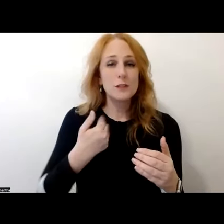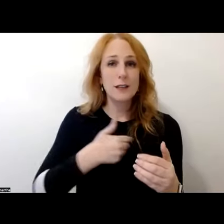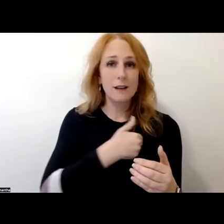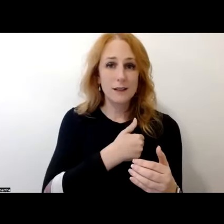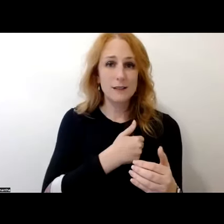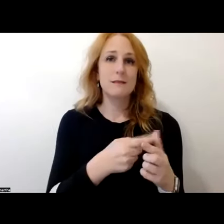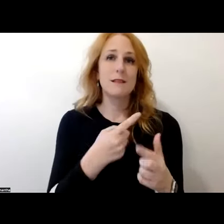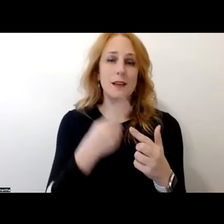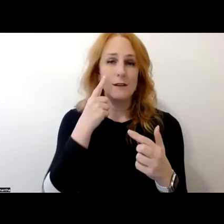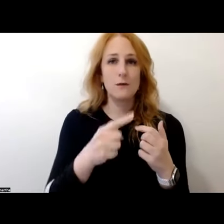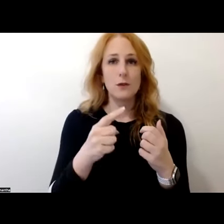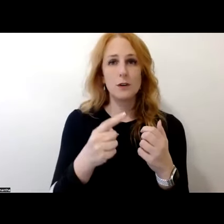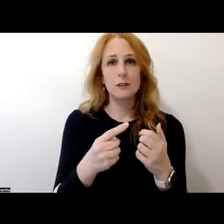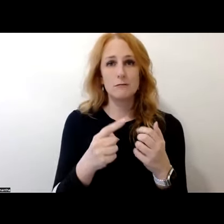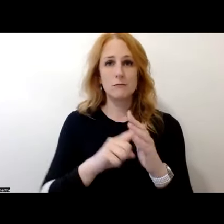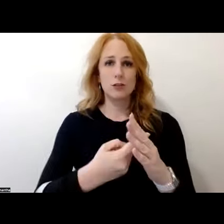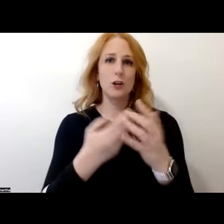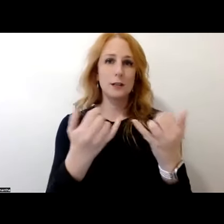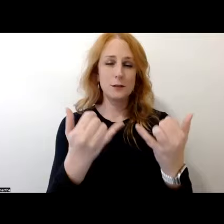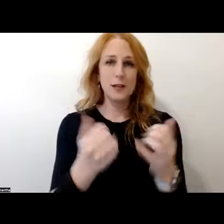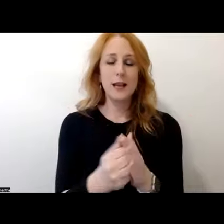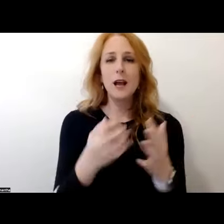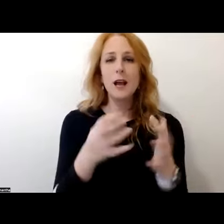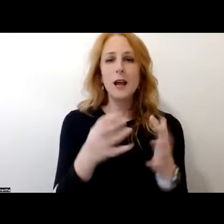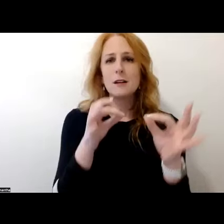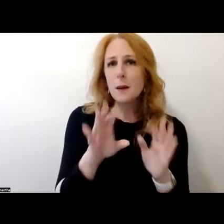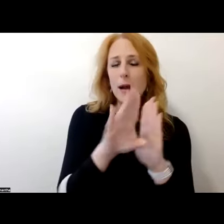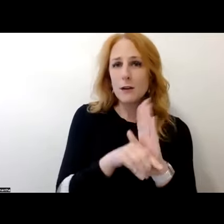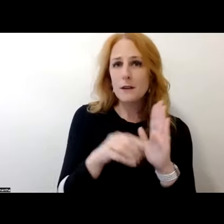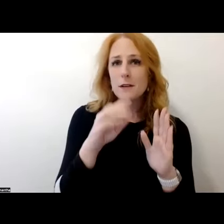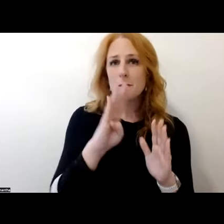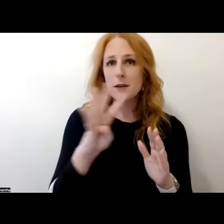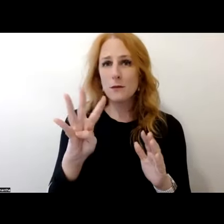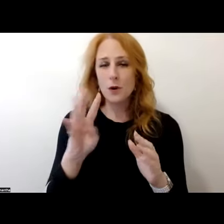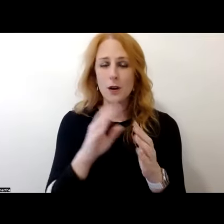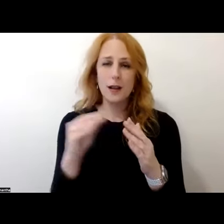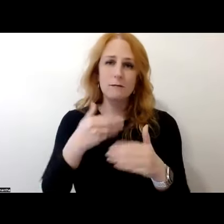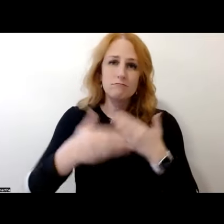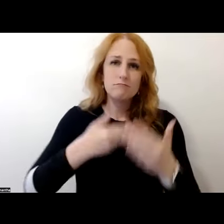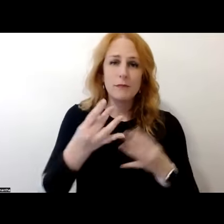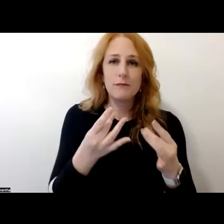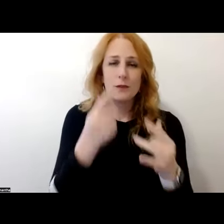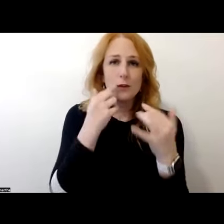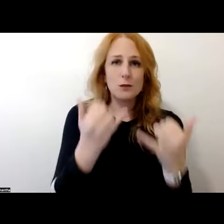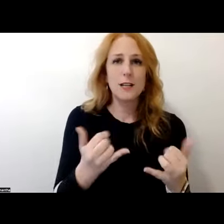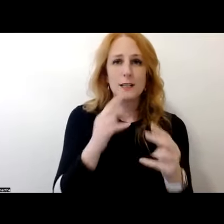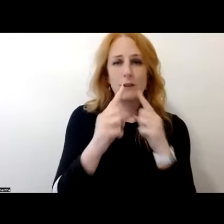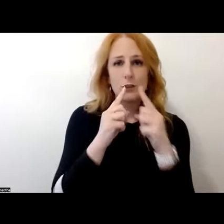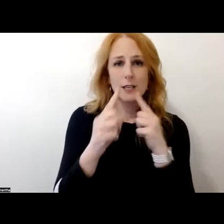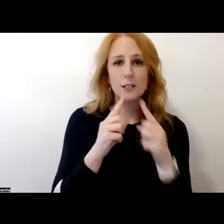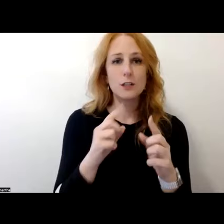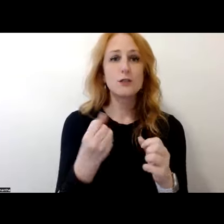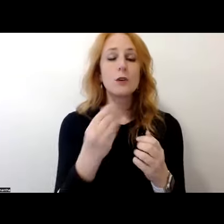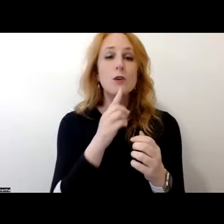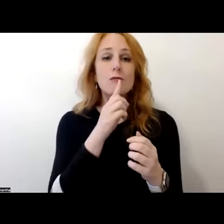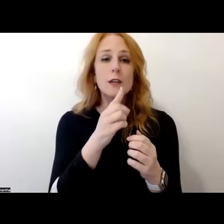today. I want to share a little bit about the background of B4 as well as the flow for today's conversation. So the theoretical